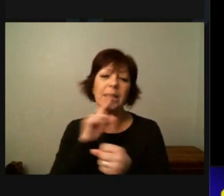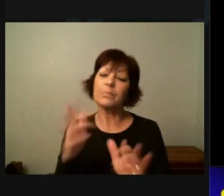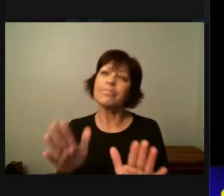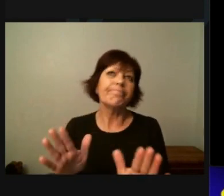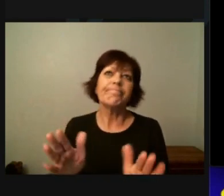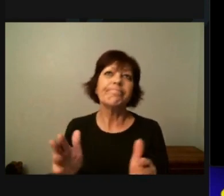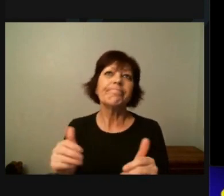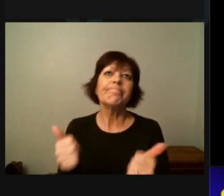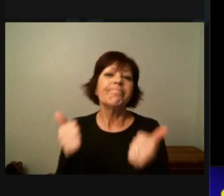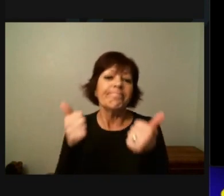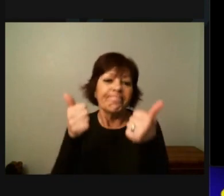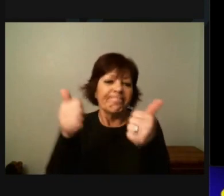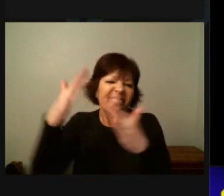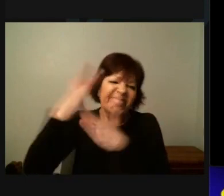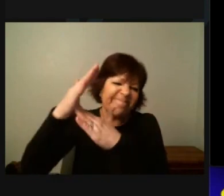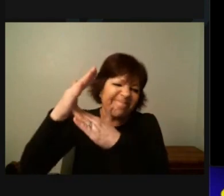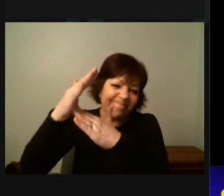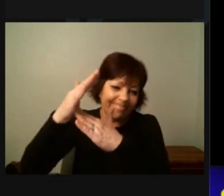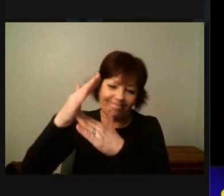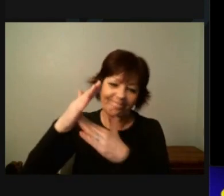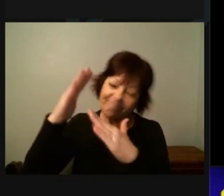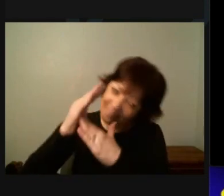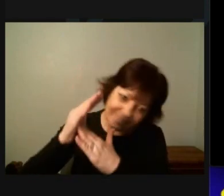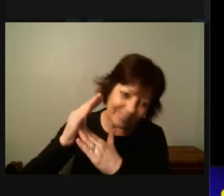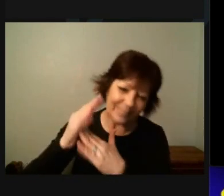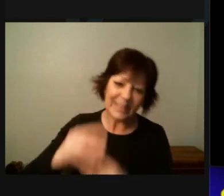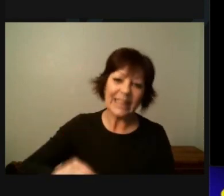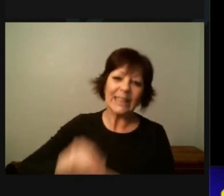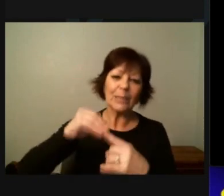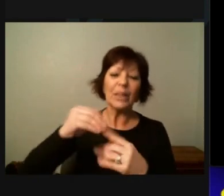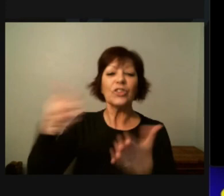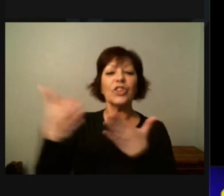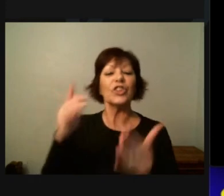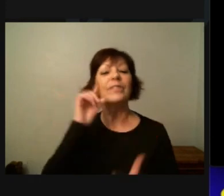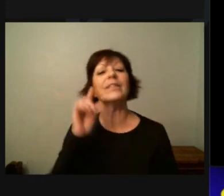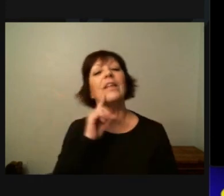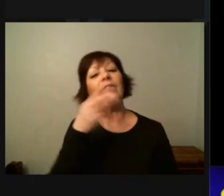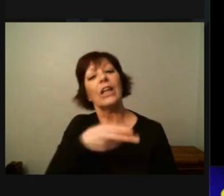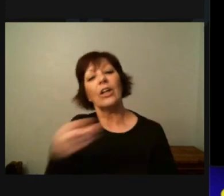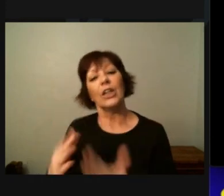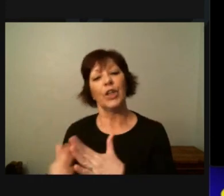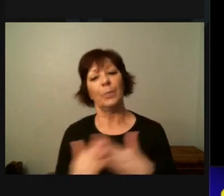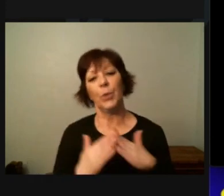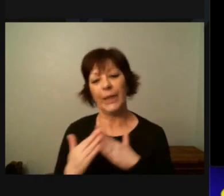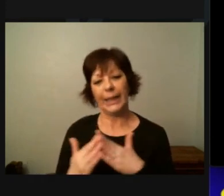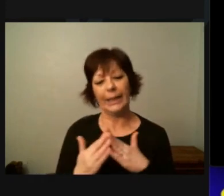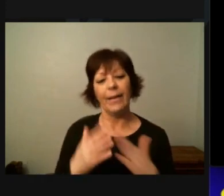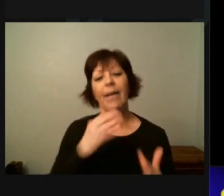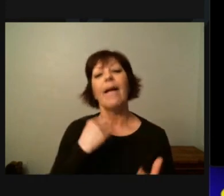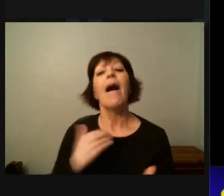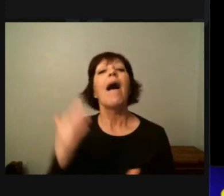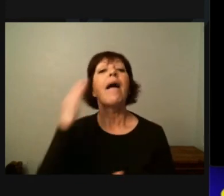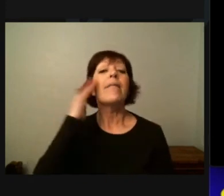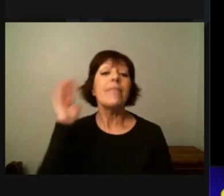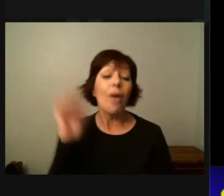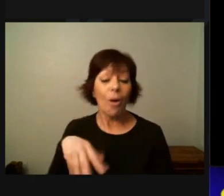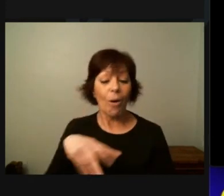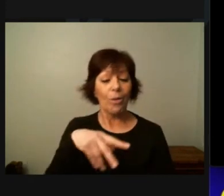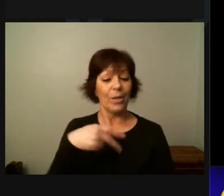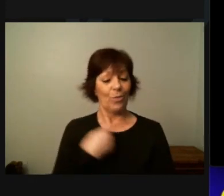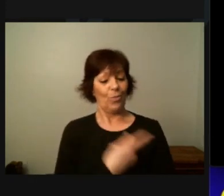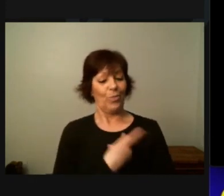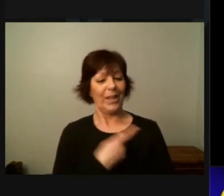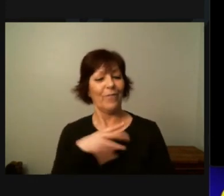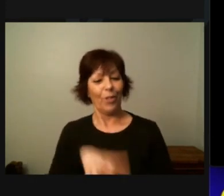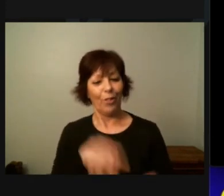been second to none, especially serving the deaf and hard of hearing community. And I know that Patti Ann and I have learned